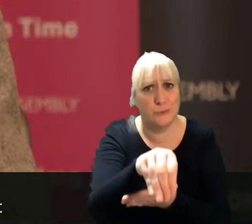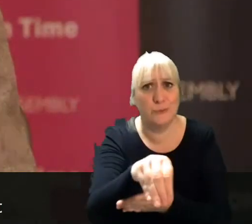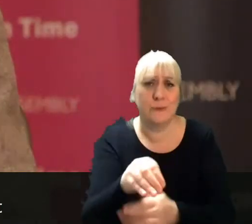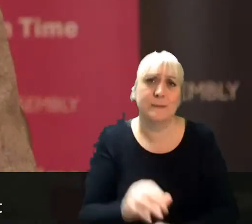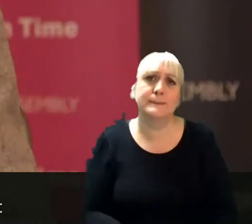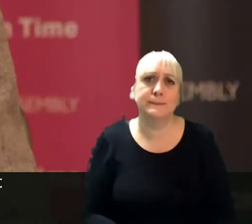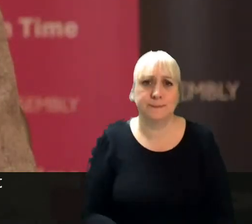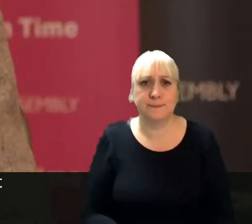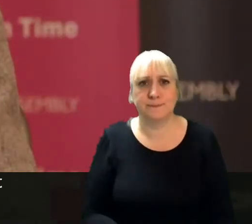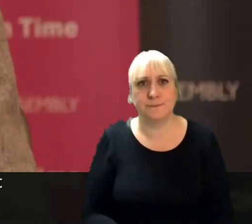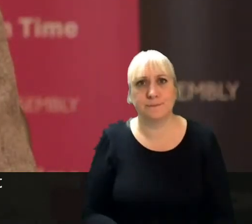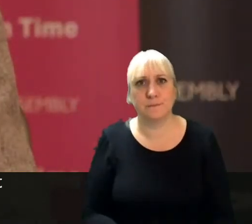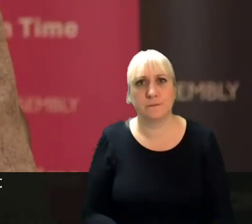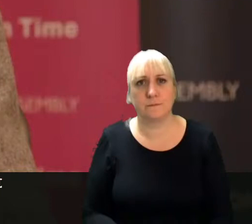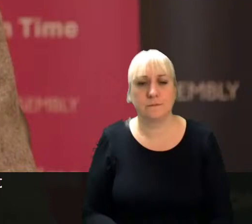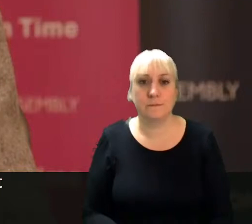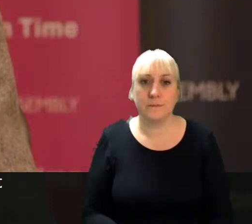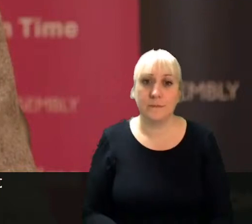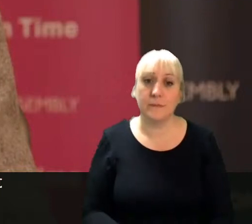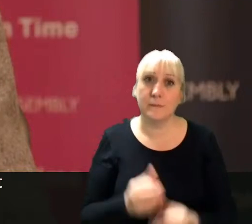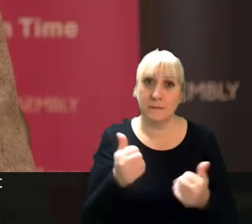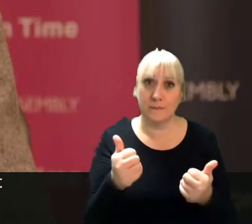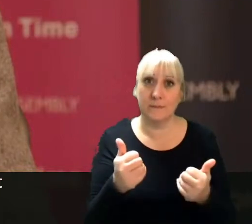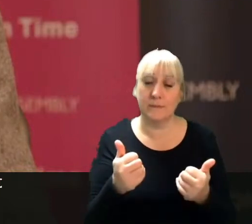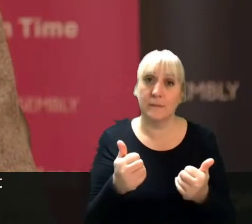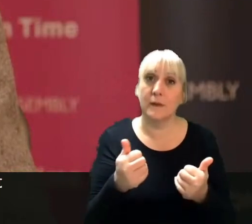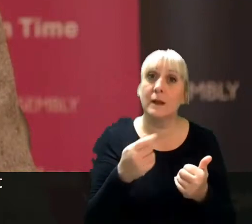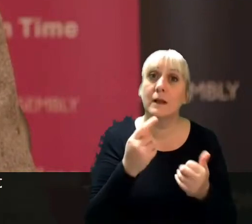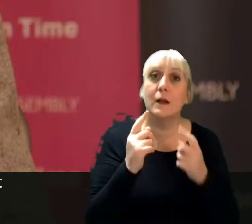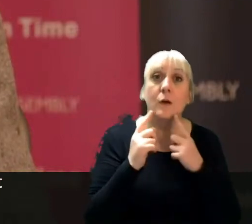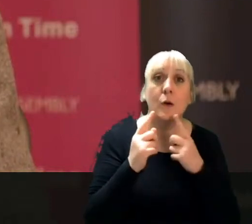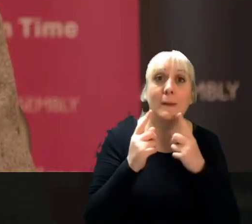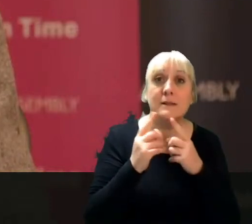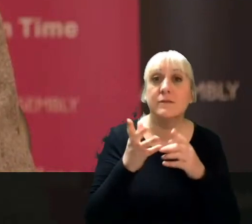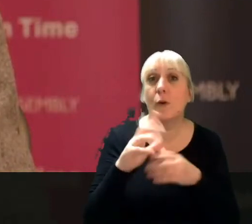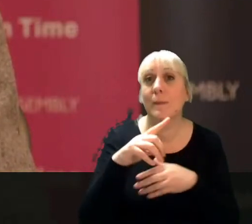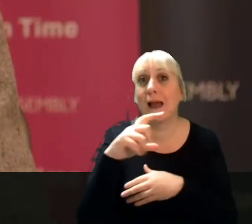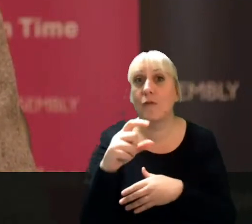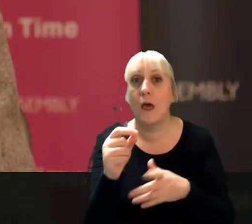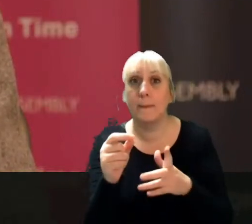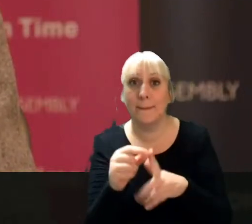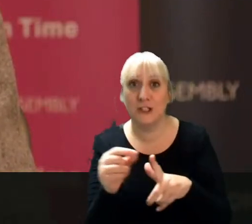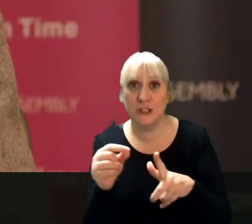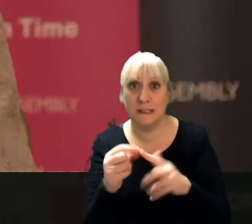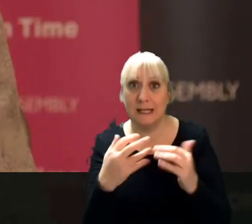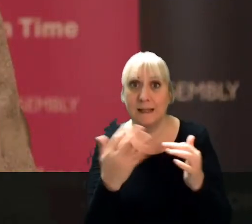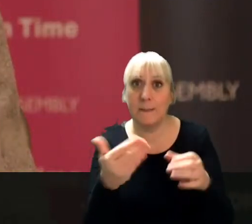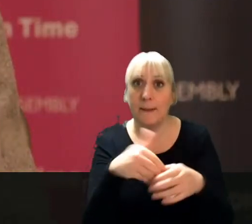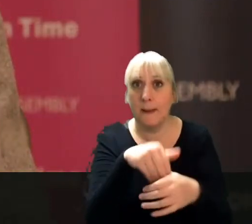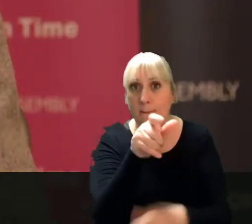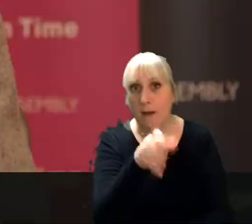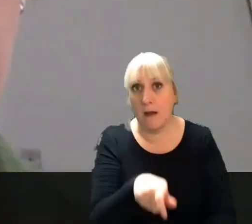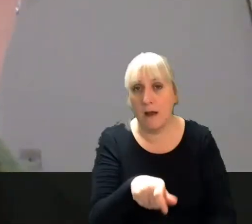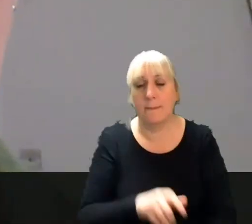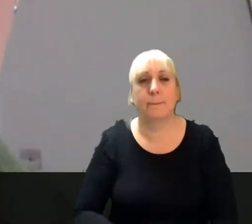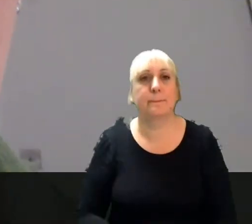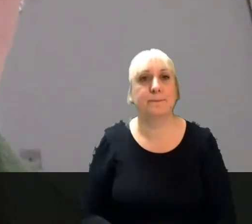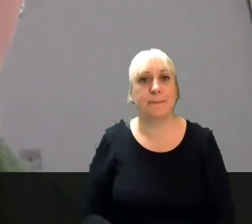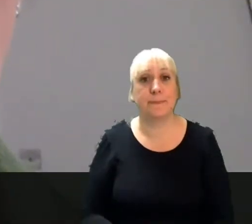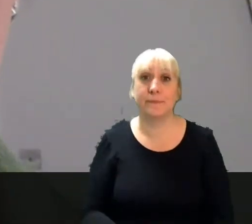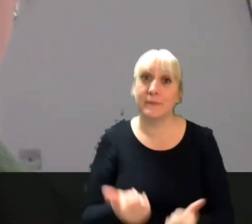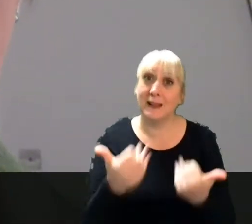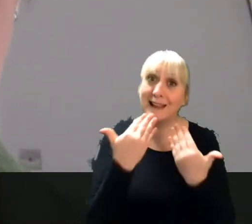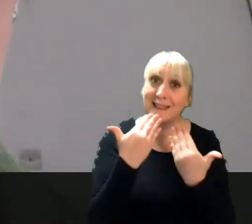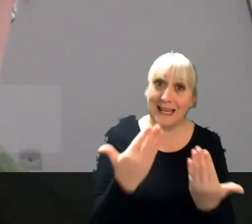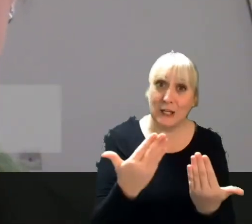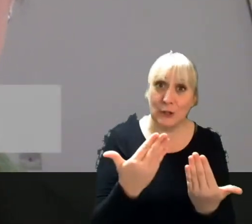Thank you. Brief comments from Caroline Pigeon, Assembly Member. Thank you, Chair. The Mayor is absolutely